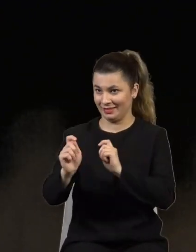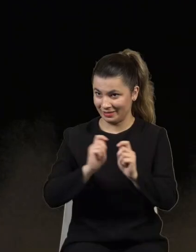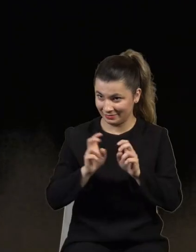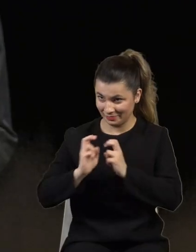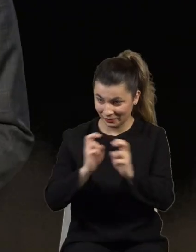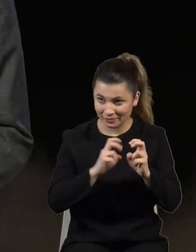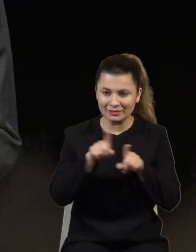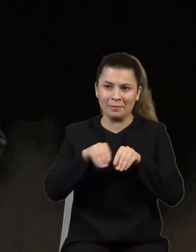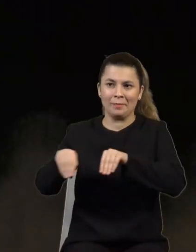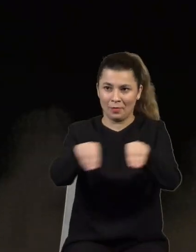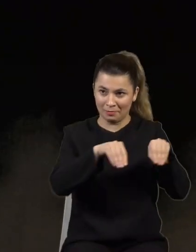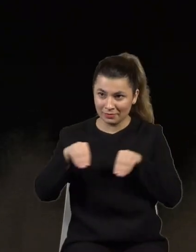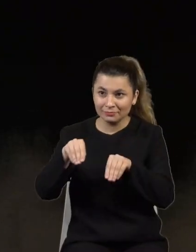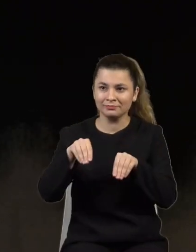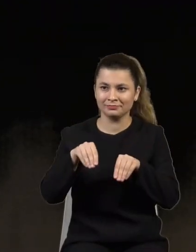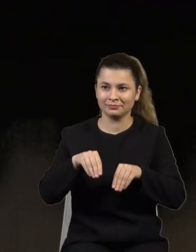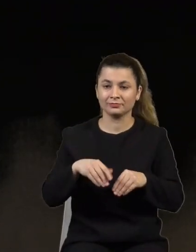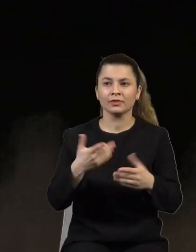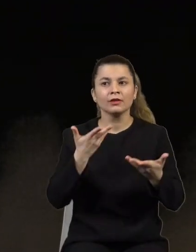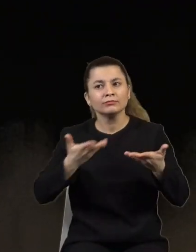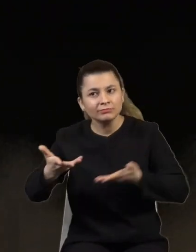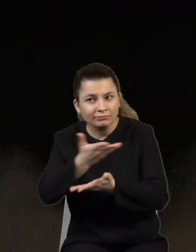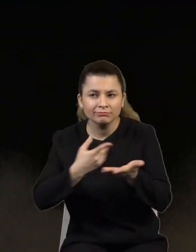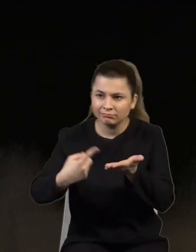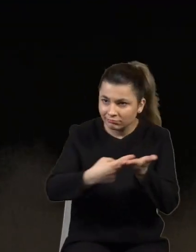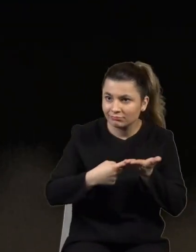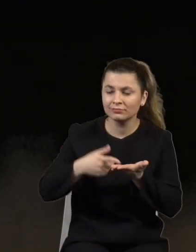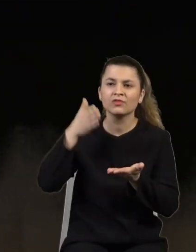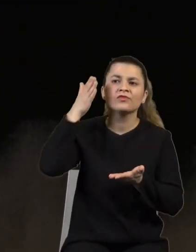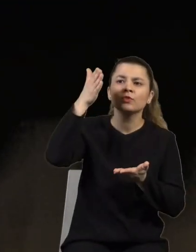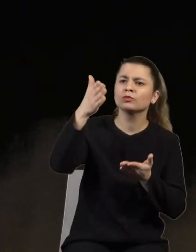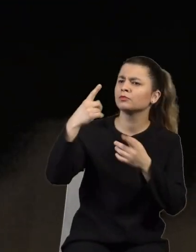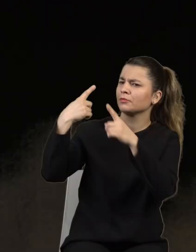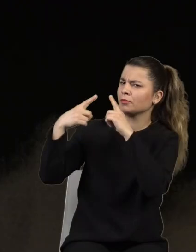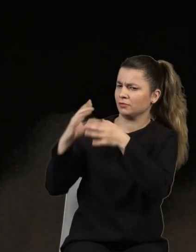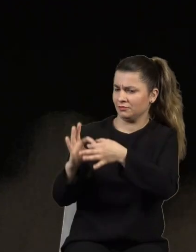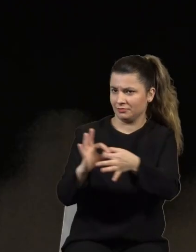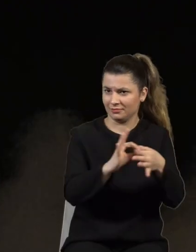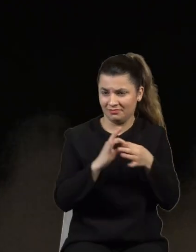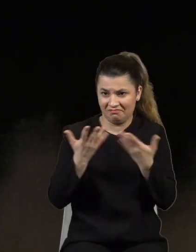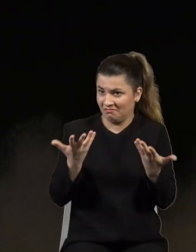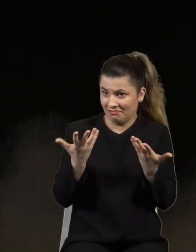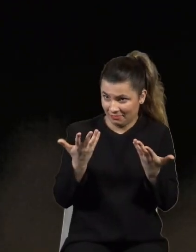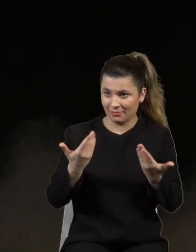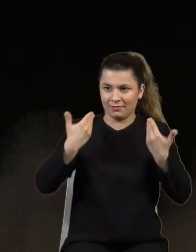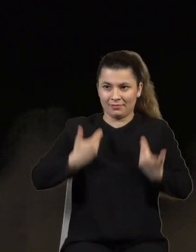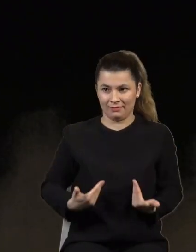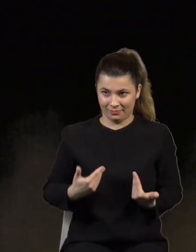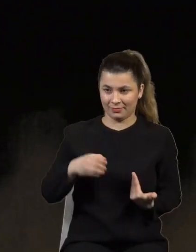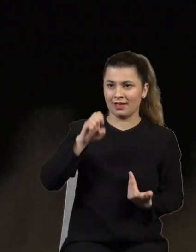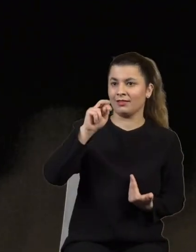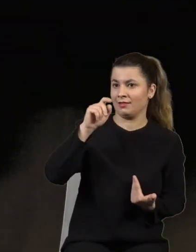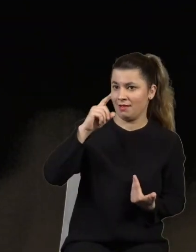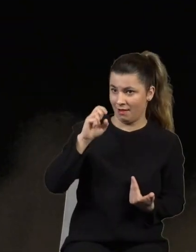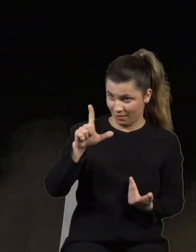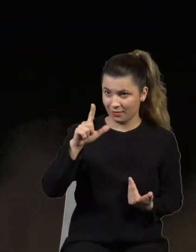of the cohesion policy. My name is Paweł Engel. I'm working at Center for EU Transport Projects, and I